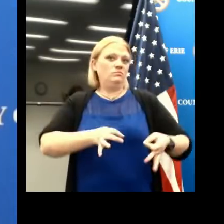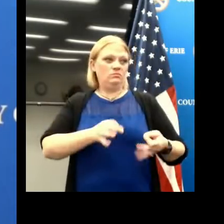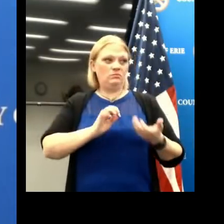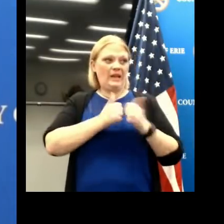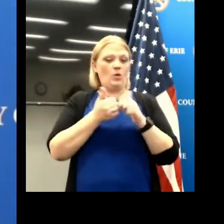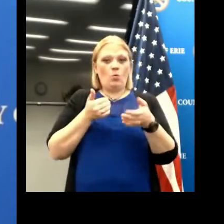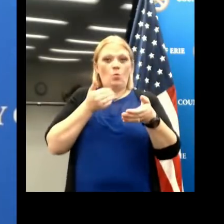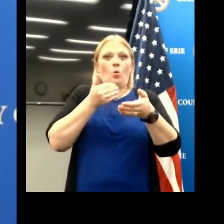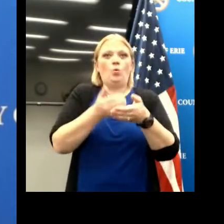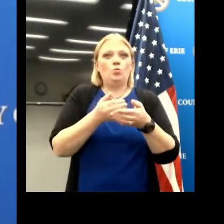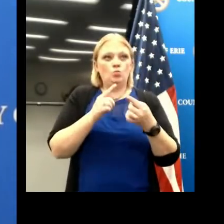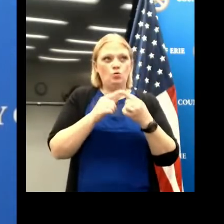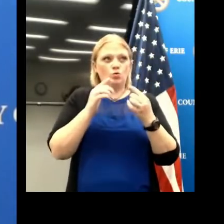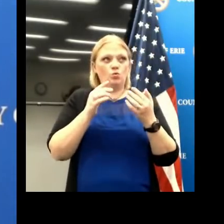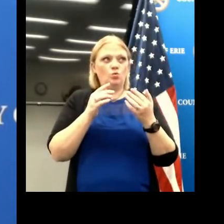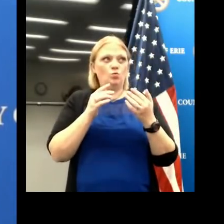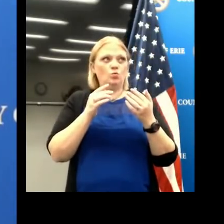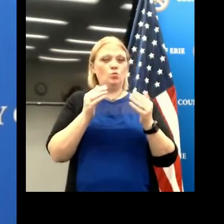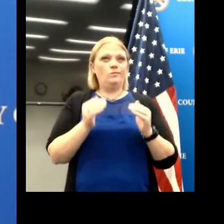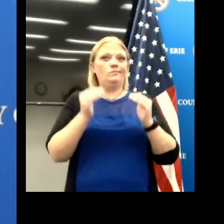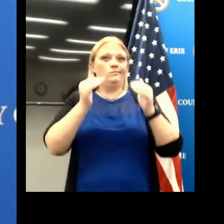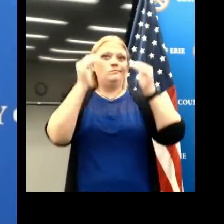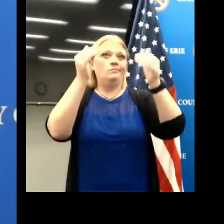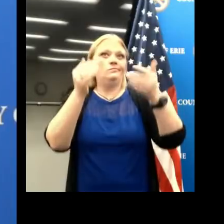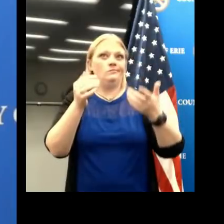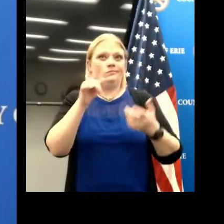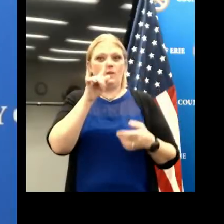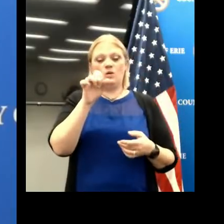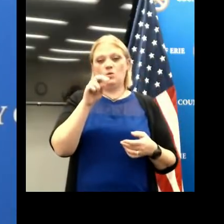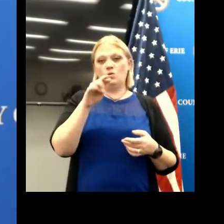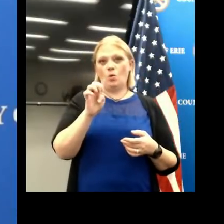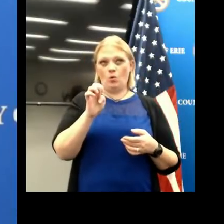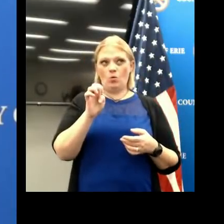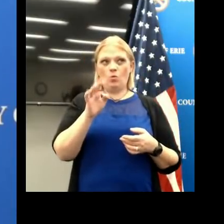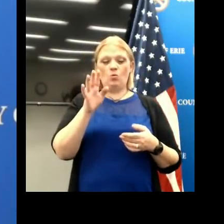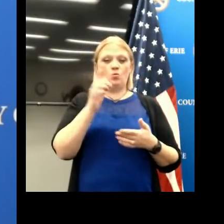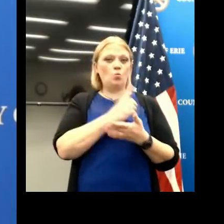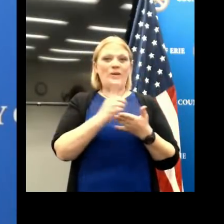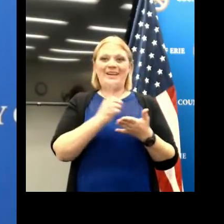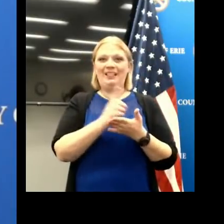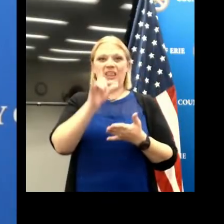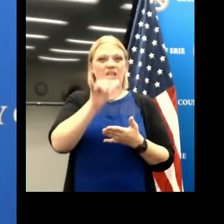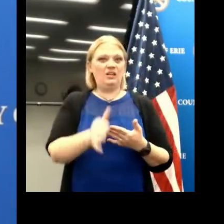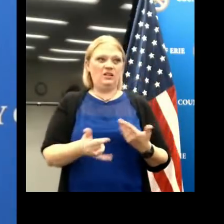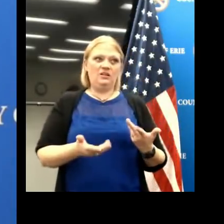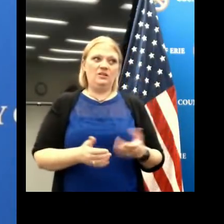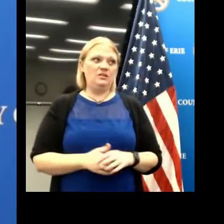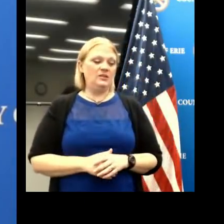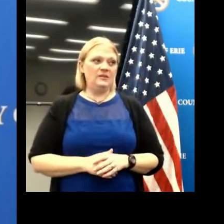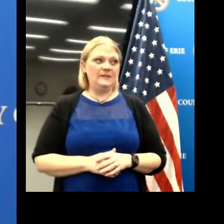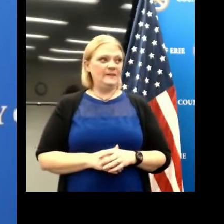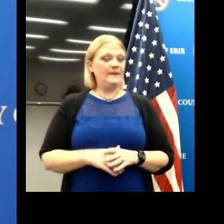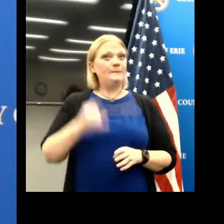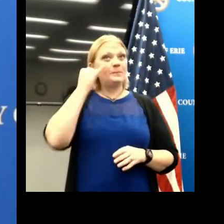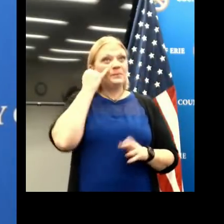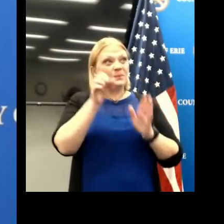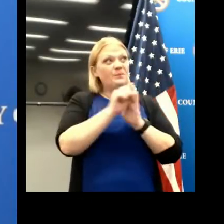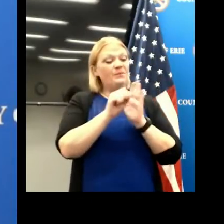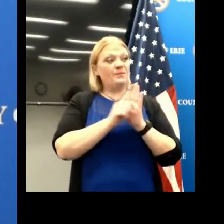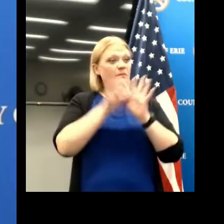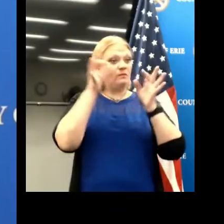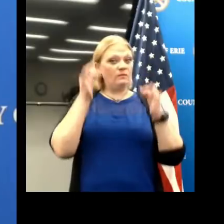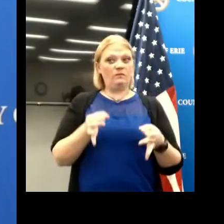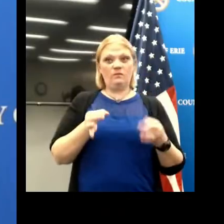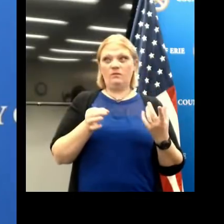close we are to moving into a higher zone. It's going to be revisited on a weekly basis. And if the state decided that